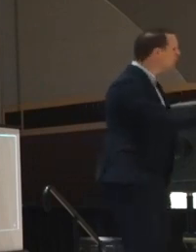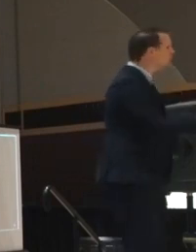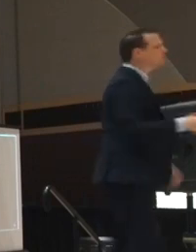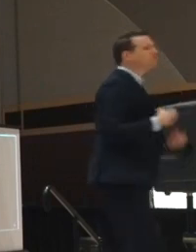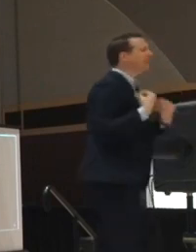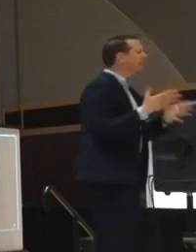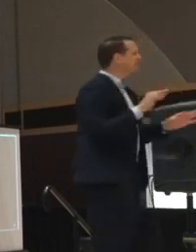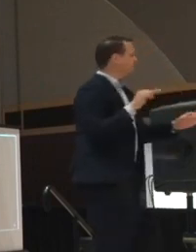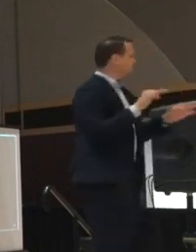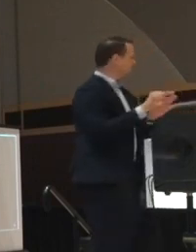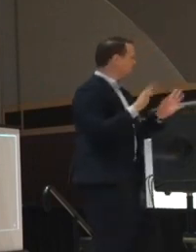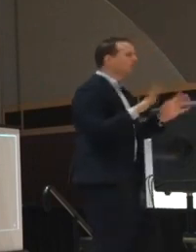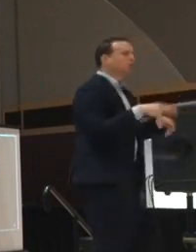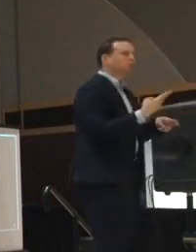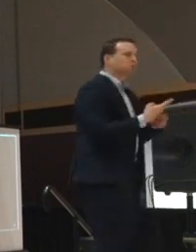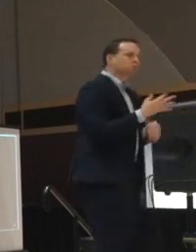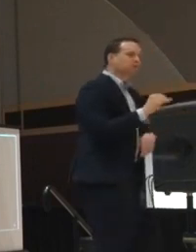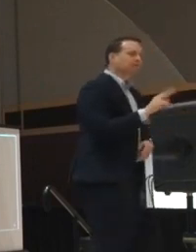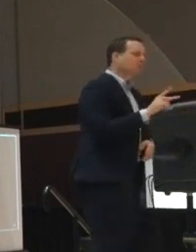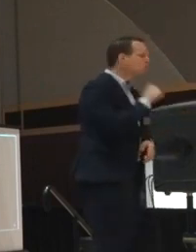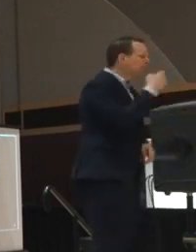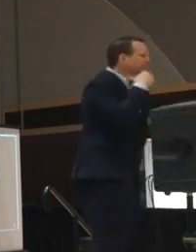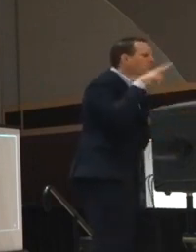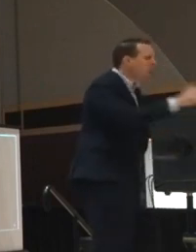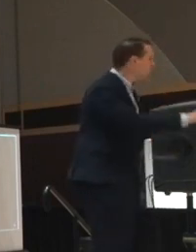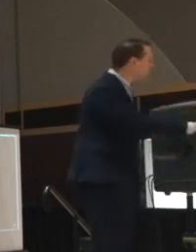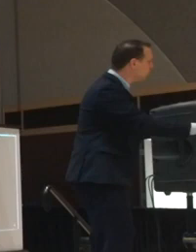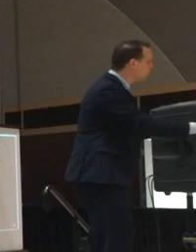the instruction instead of saying no.